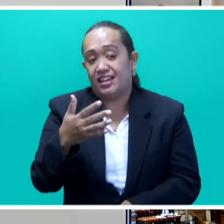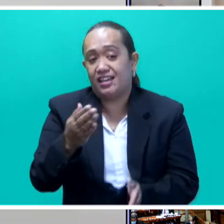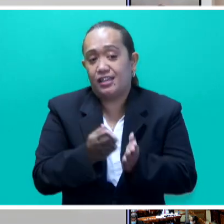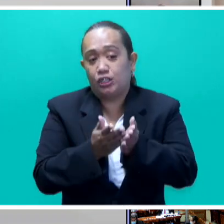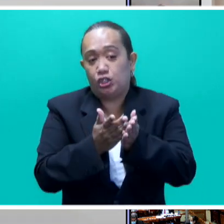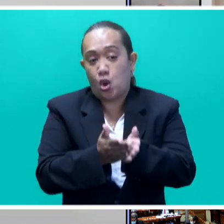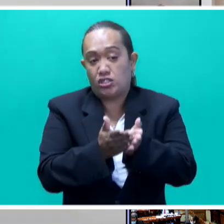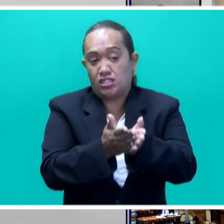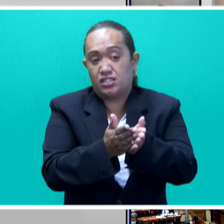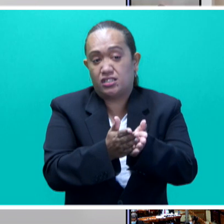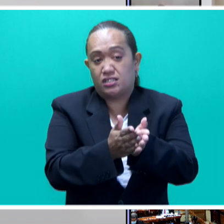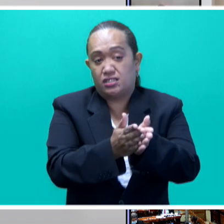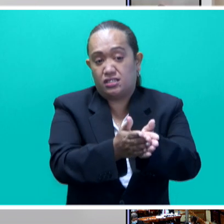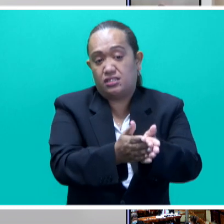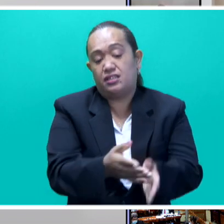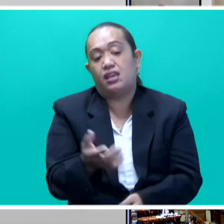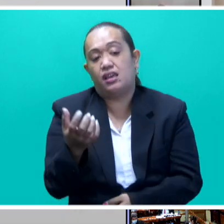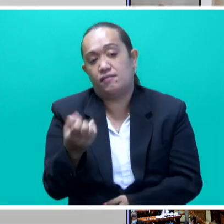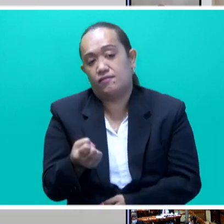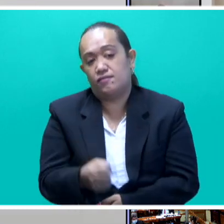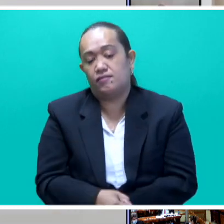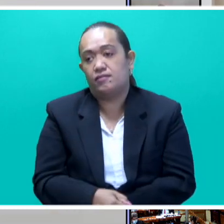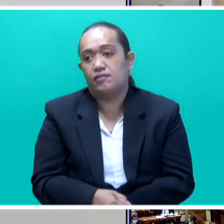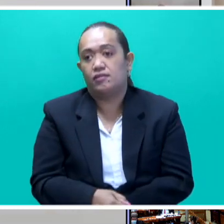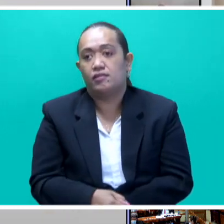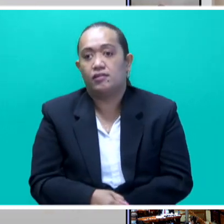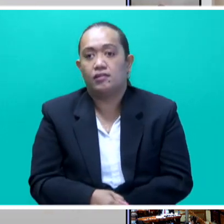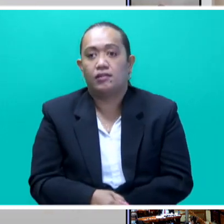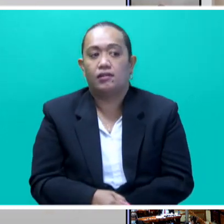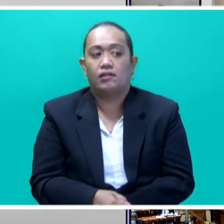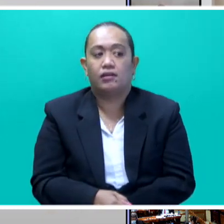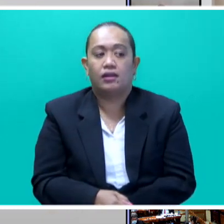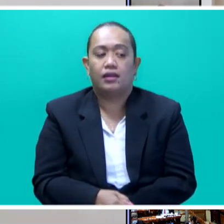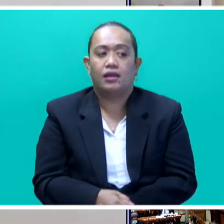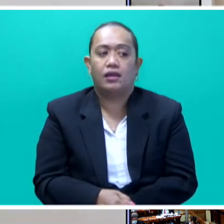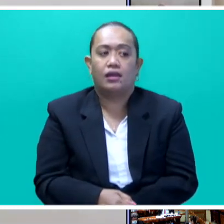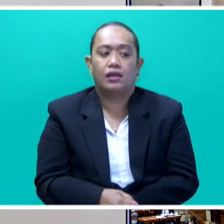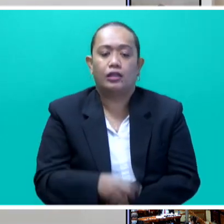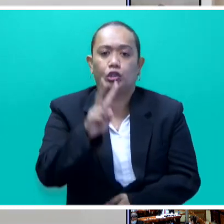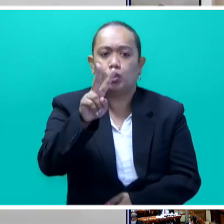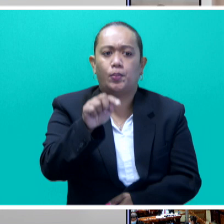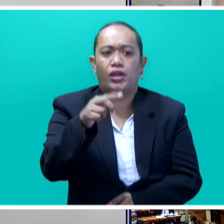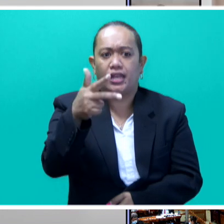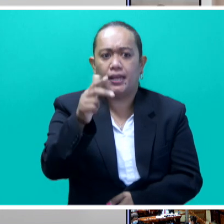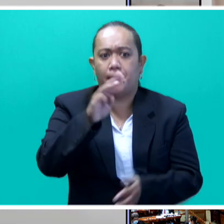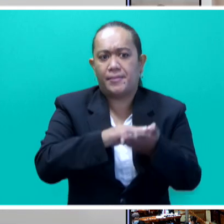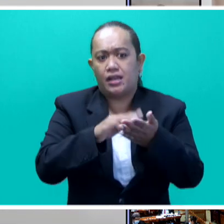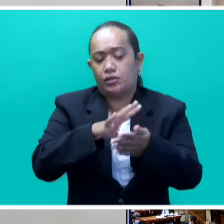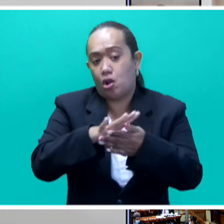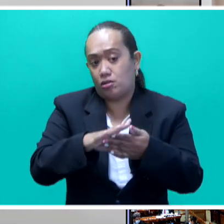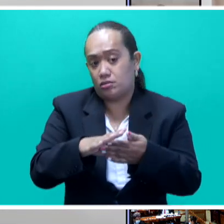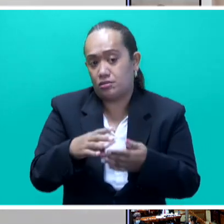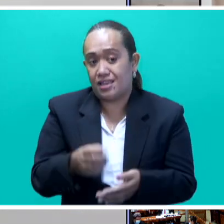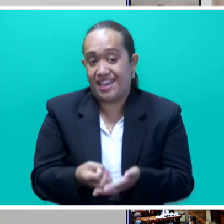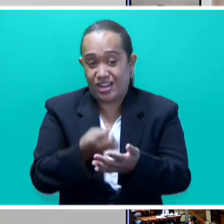million. Quarantine cruise, the number of yachts approved was 7. This is approximately $2.8 million. The significant